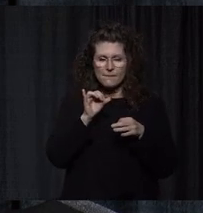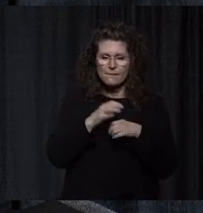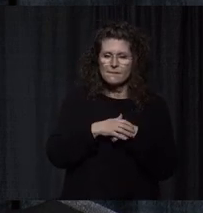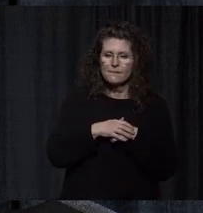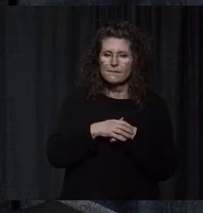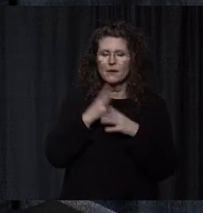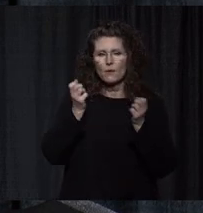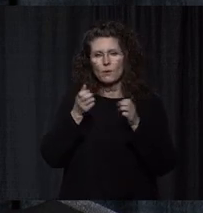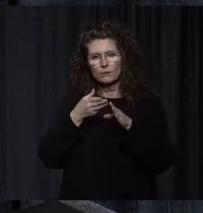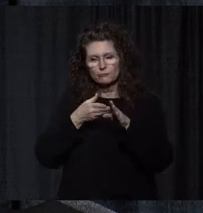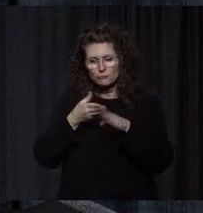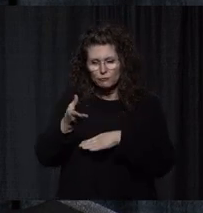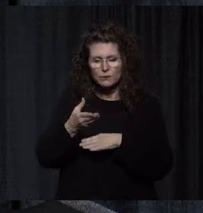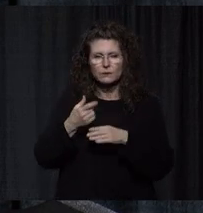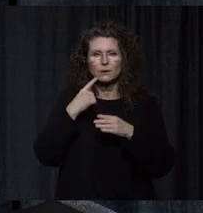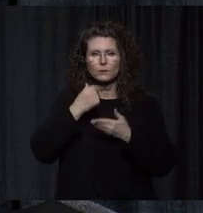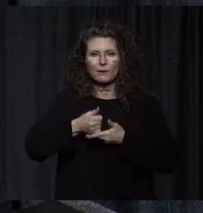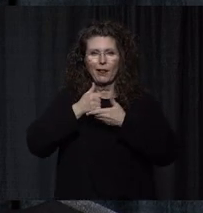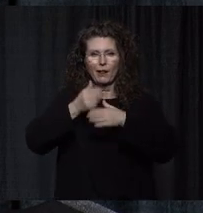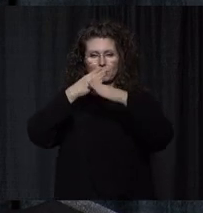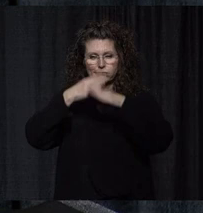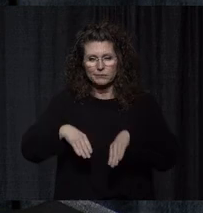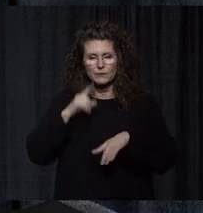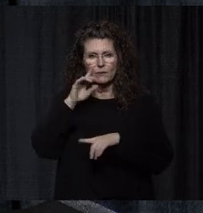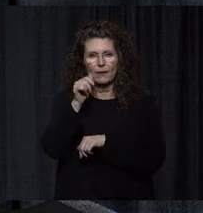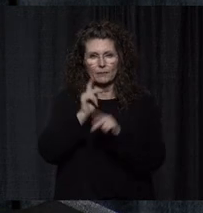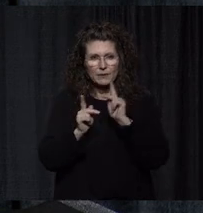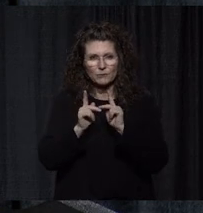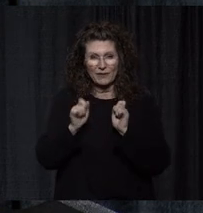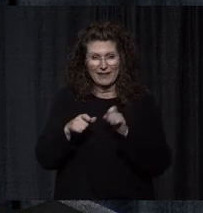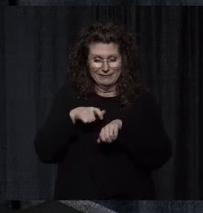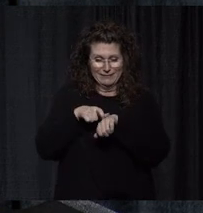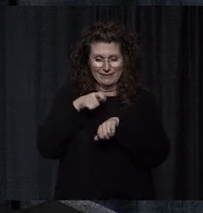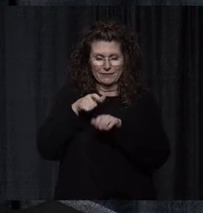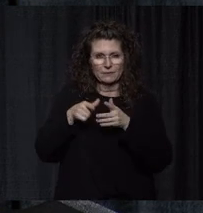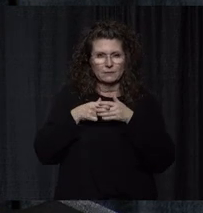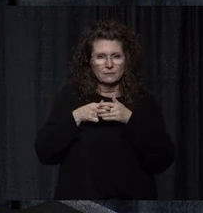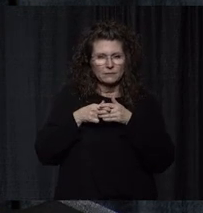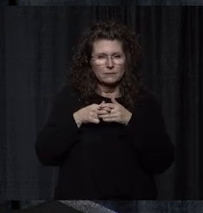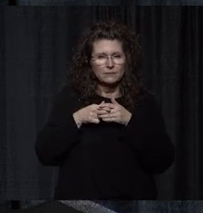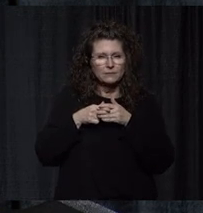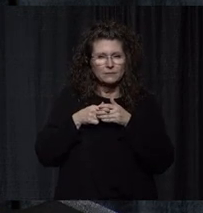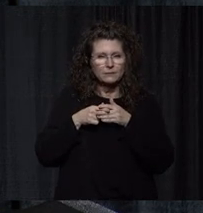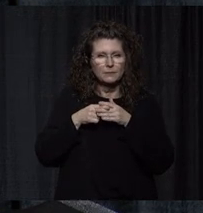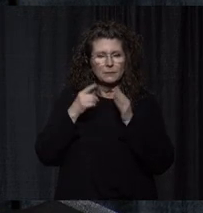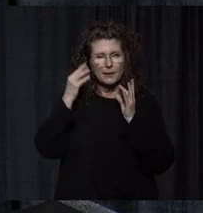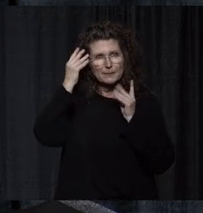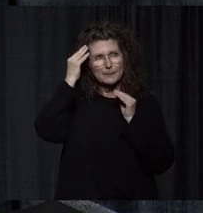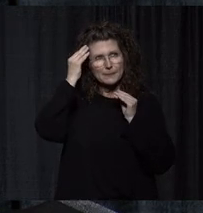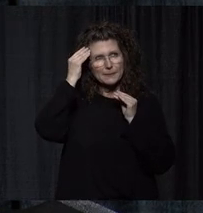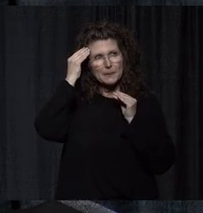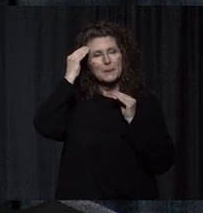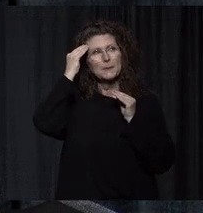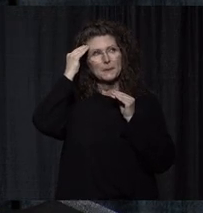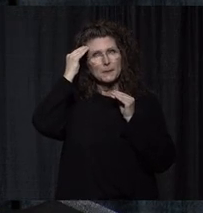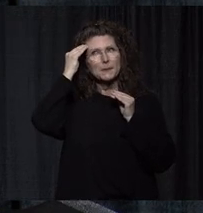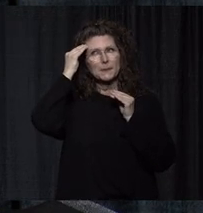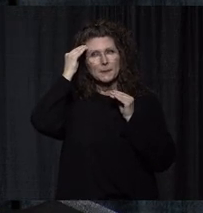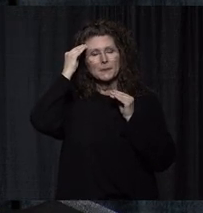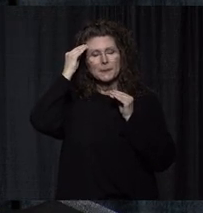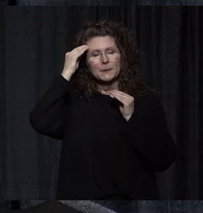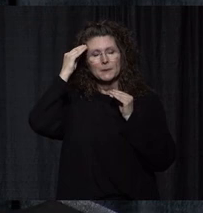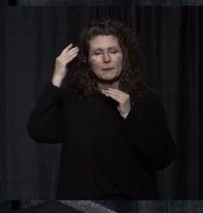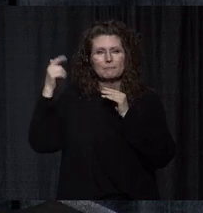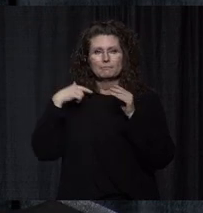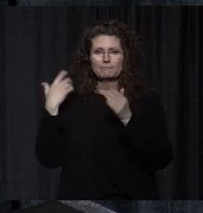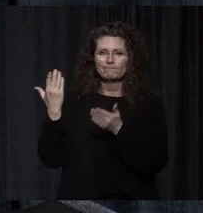would remove barriers for others was just the beginning and starting to crystallize for me. I had